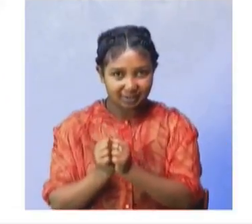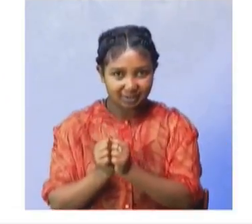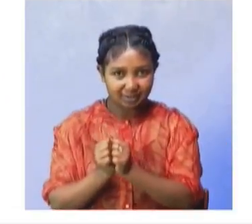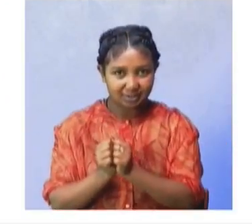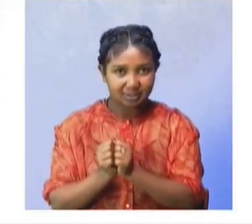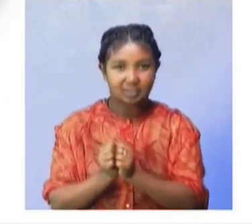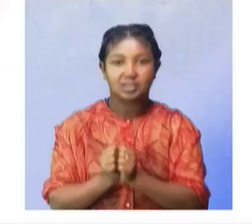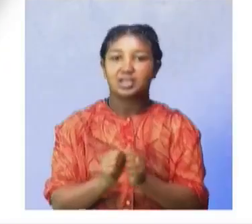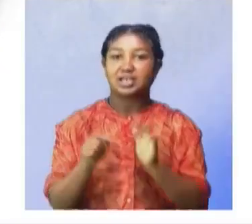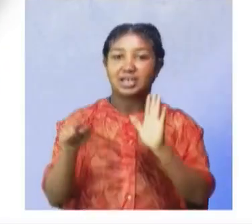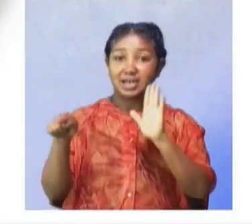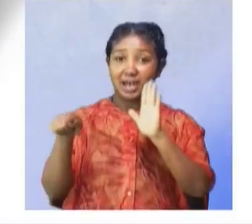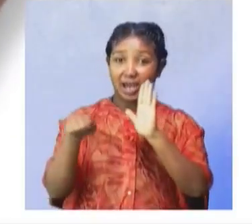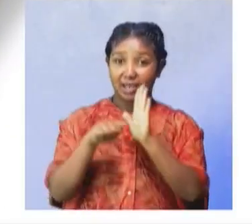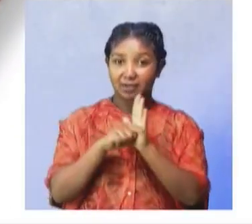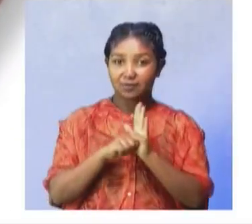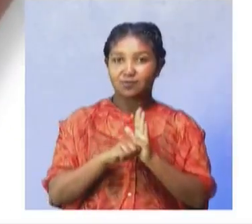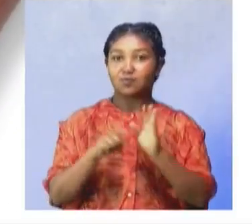negative form.